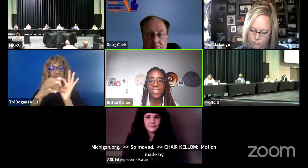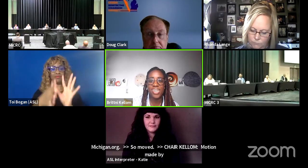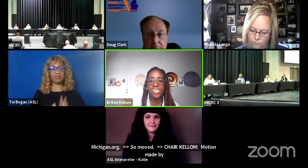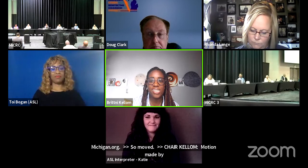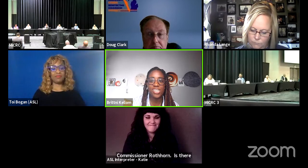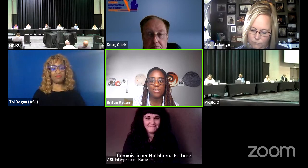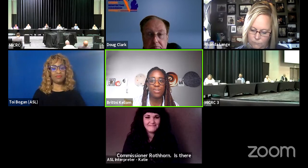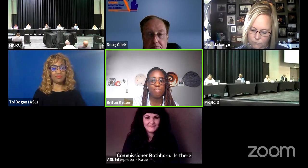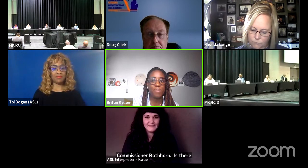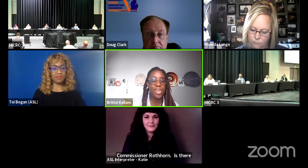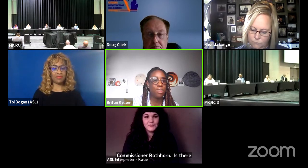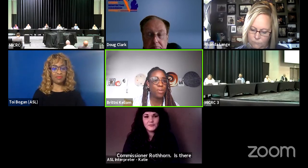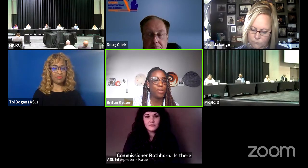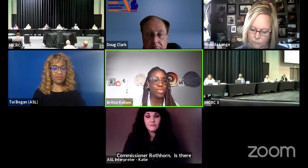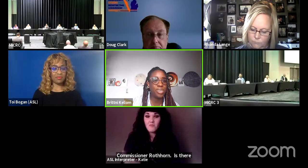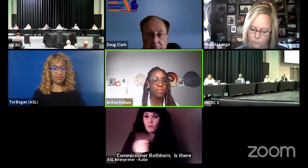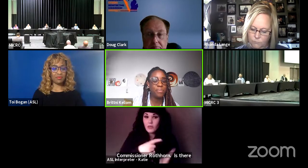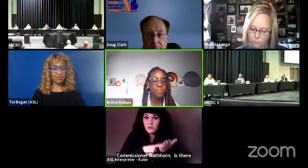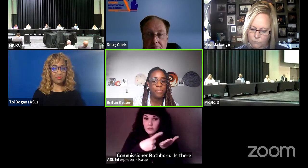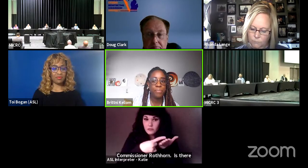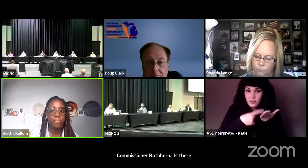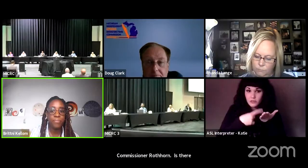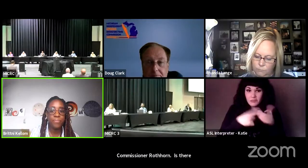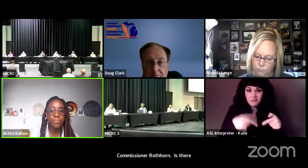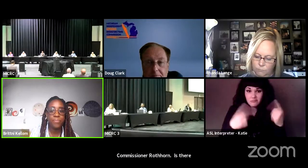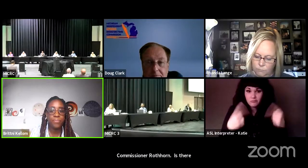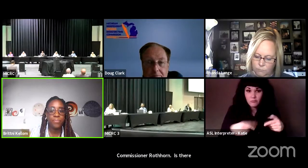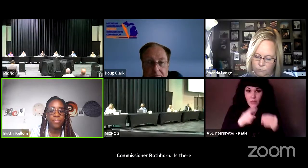Orton. Is there any discussion or debate on the motion?